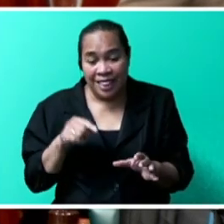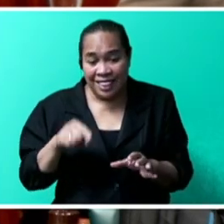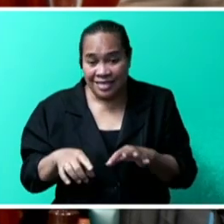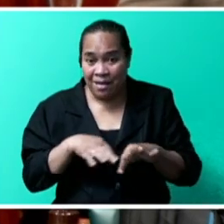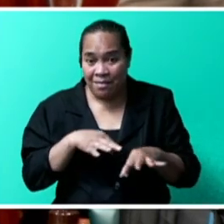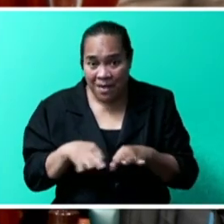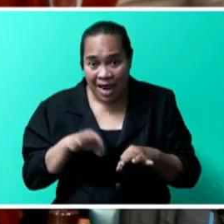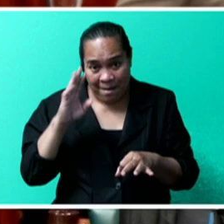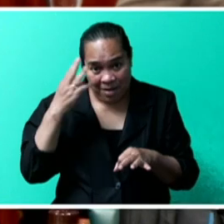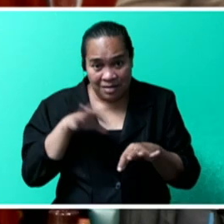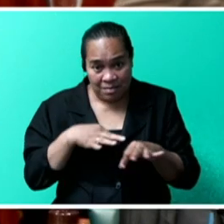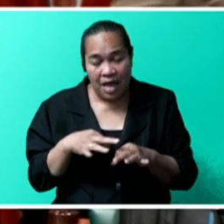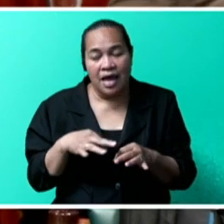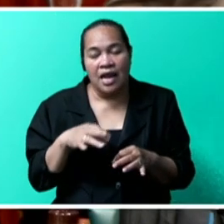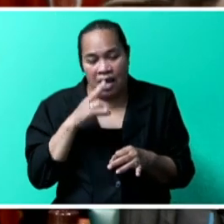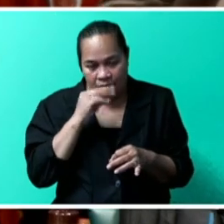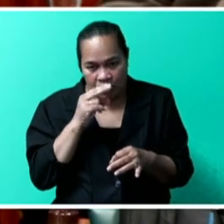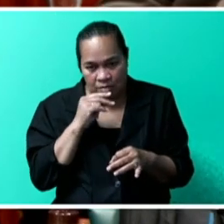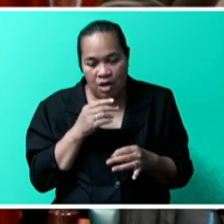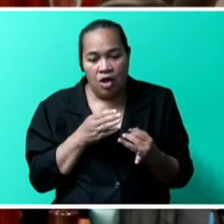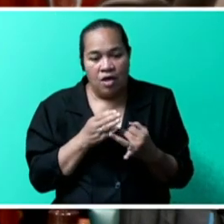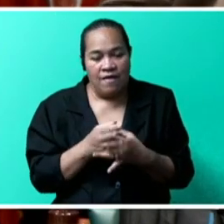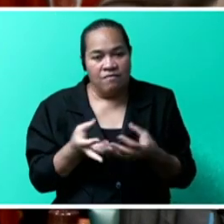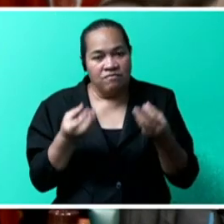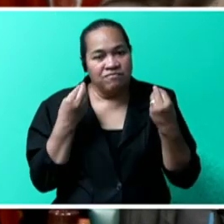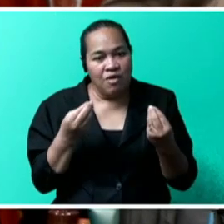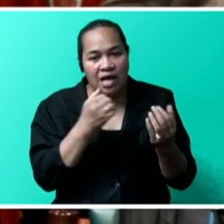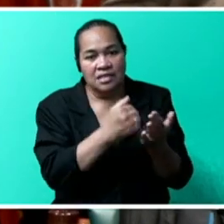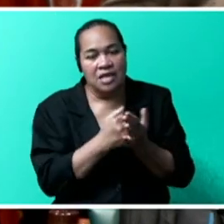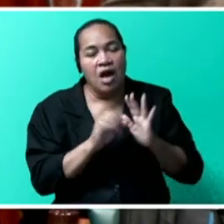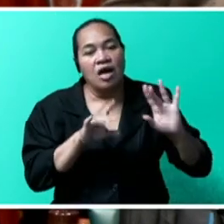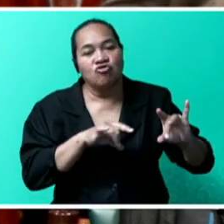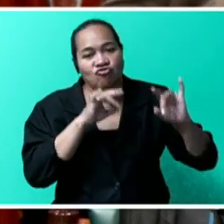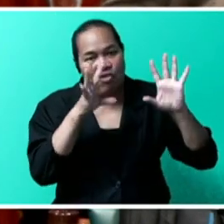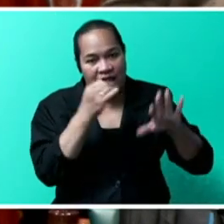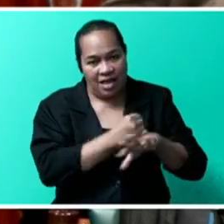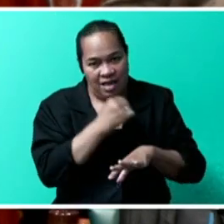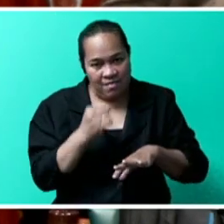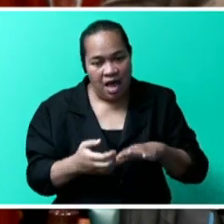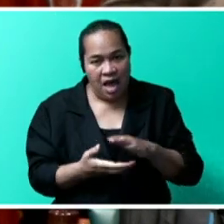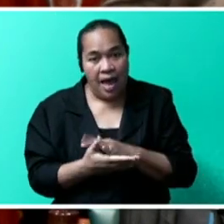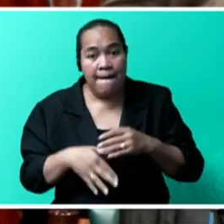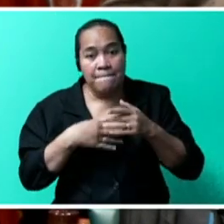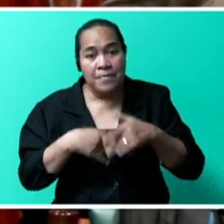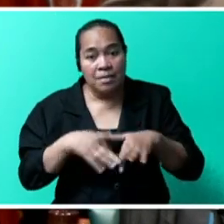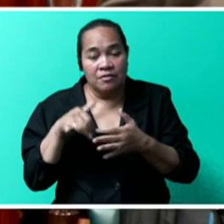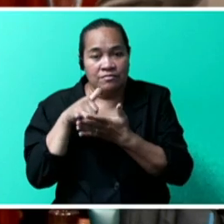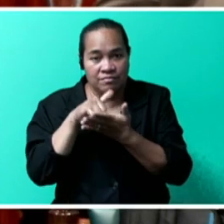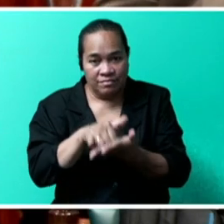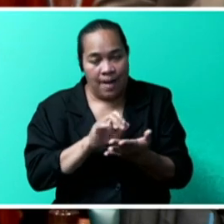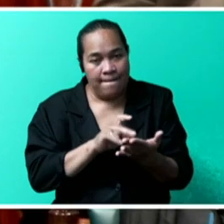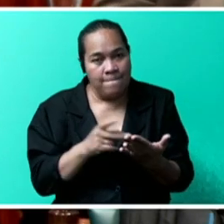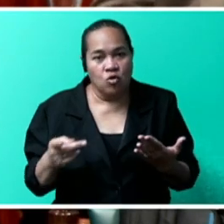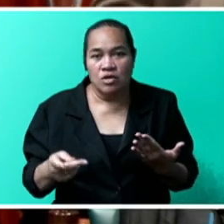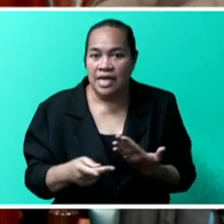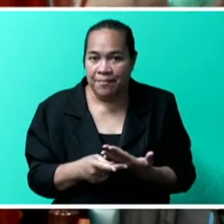made possible through the valuable technical assistance of the Australian government under the Public for Aviation program.